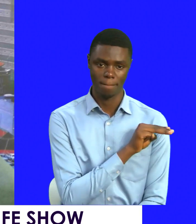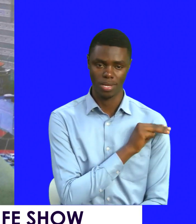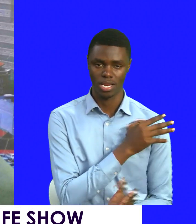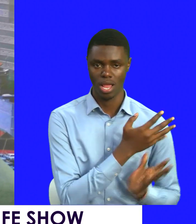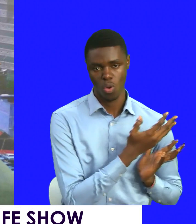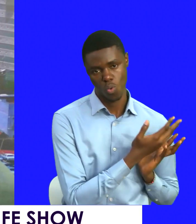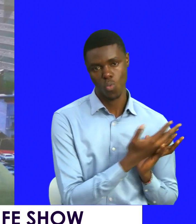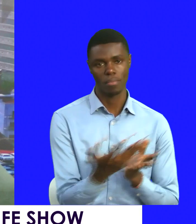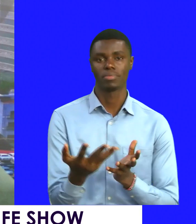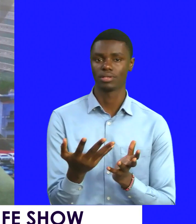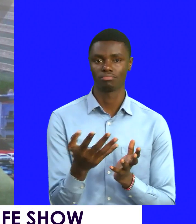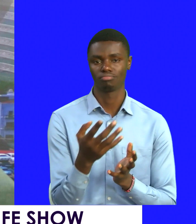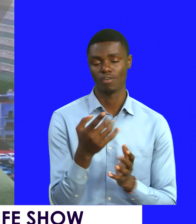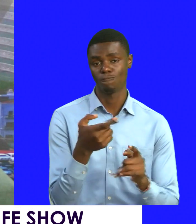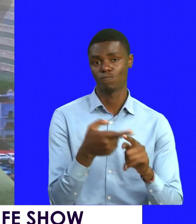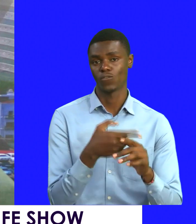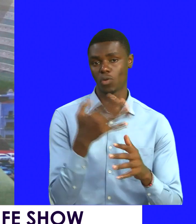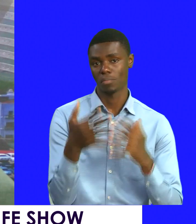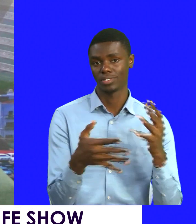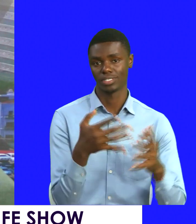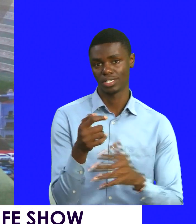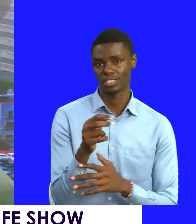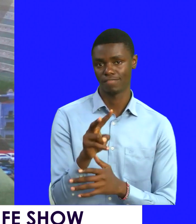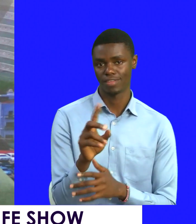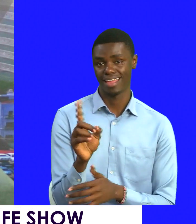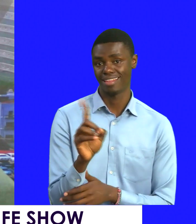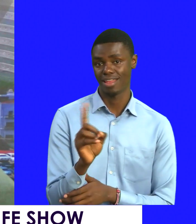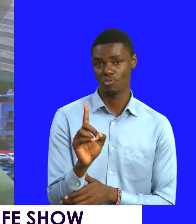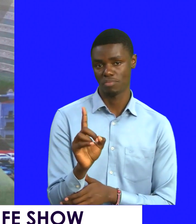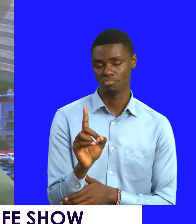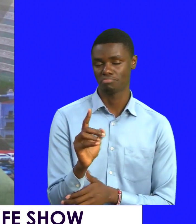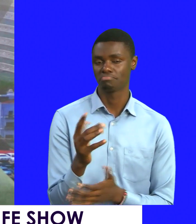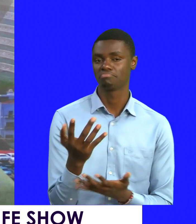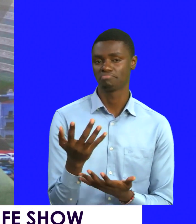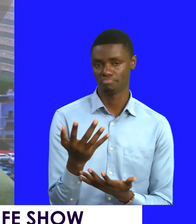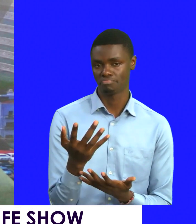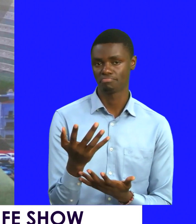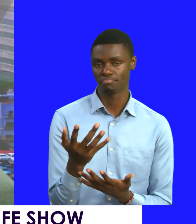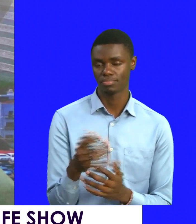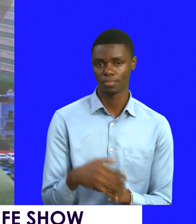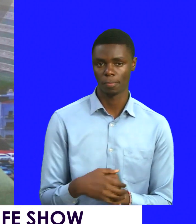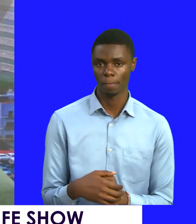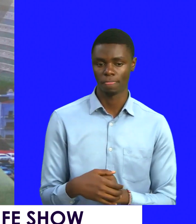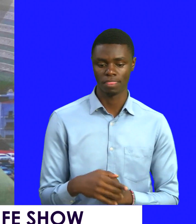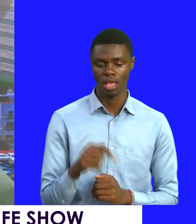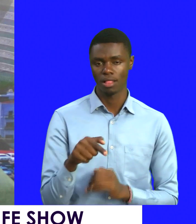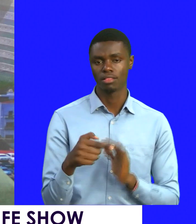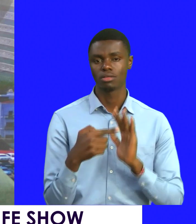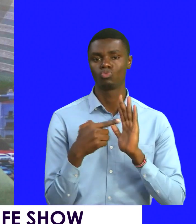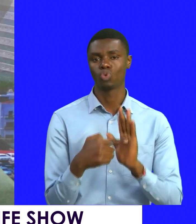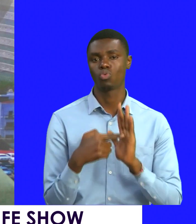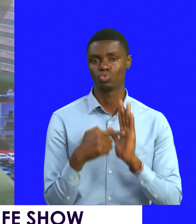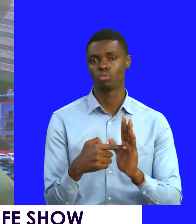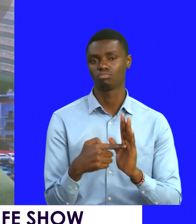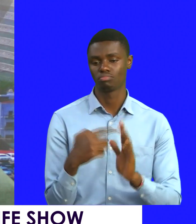from Science TV in Nairobi, Kenya. By the way, this show comes to you